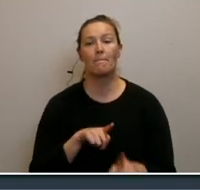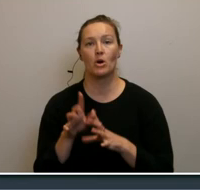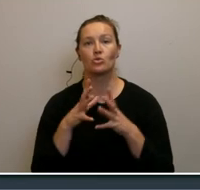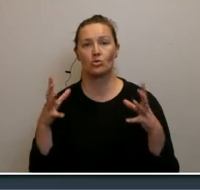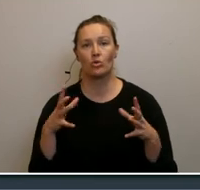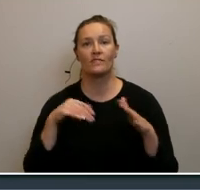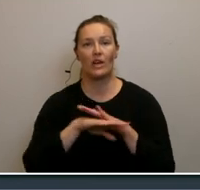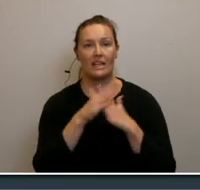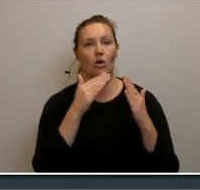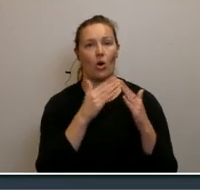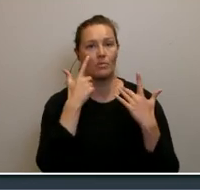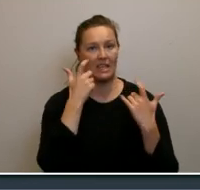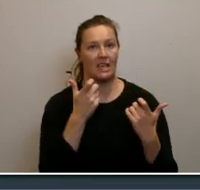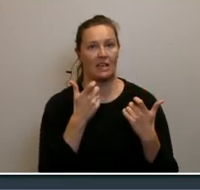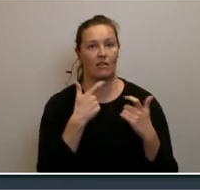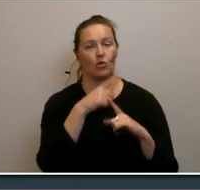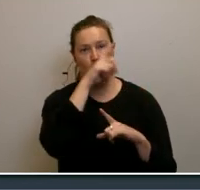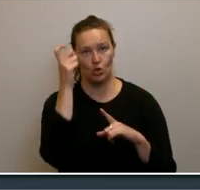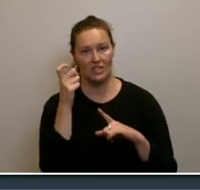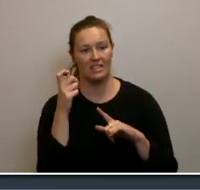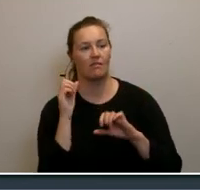provided by our nurses, outreach into the community.